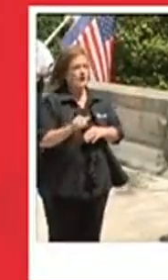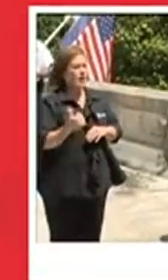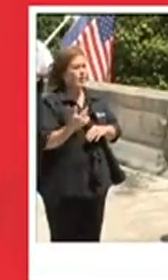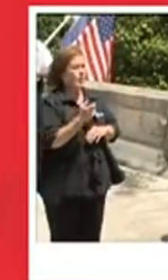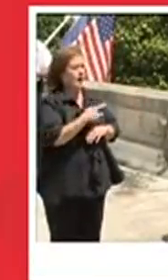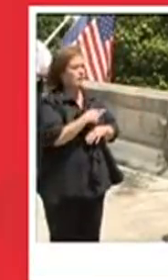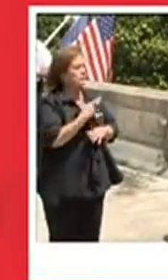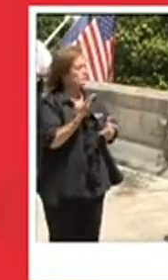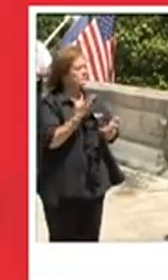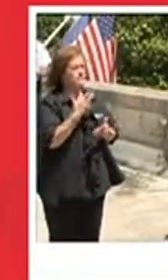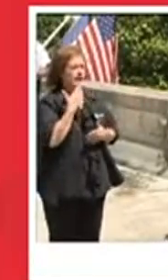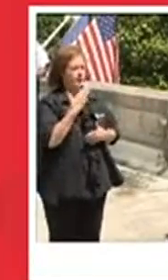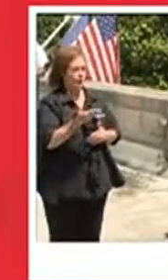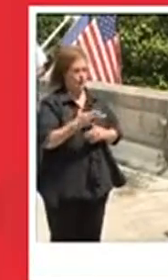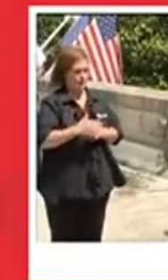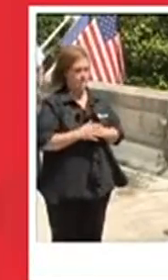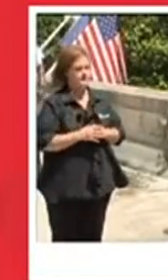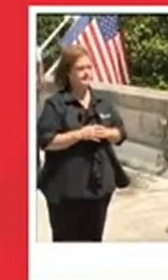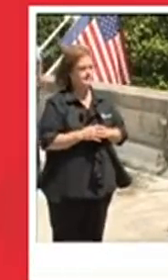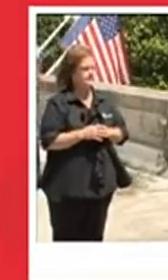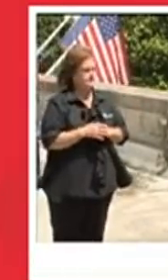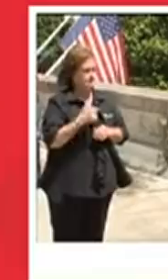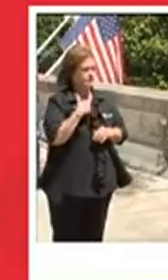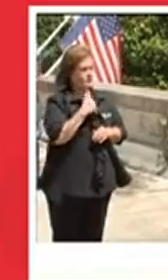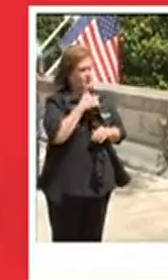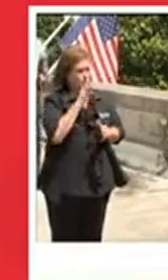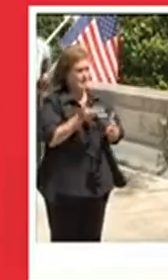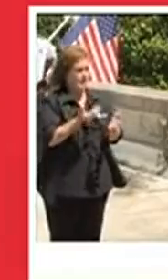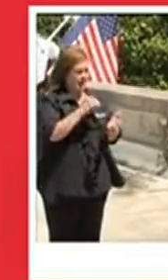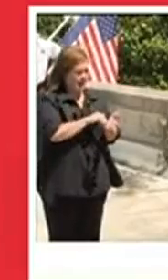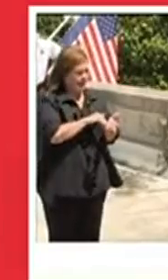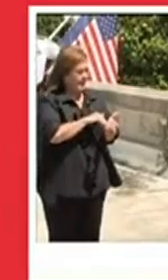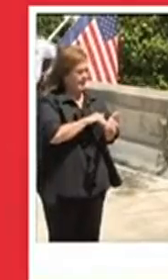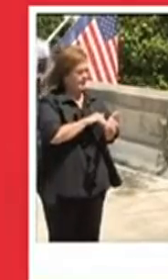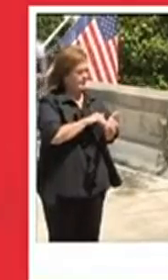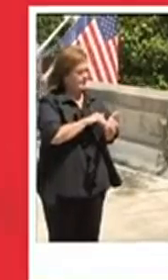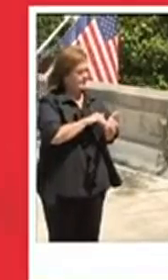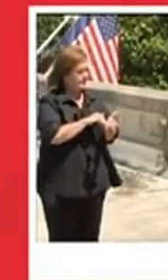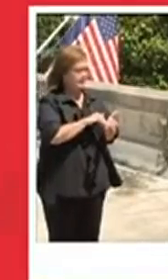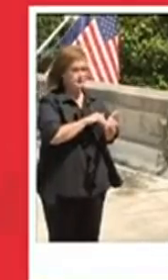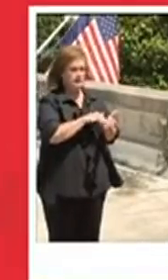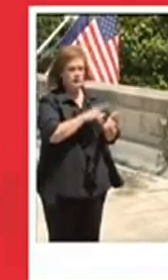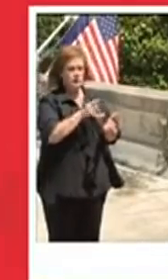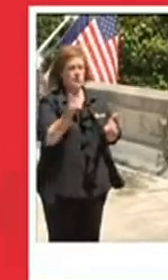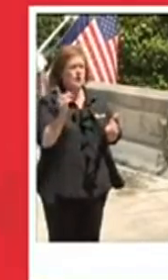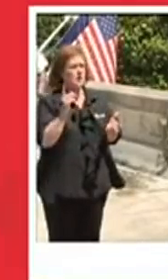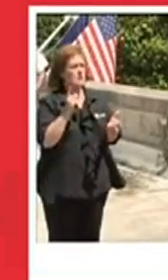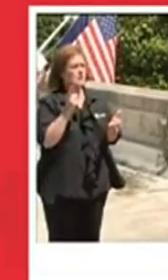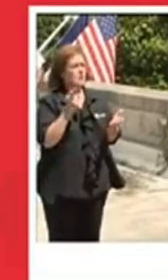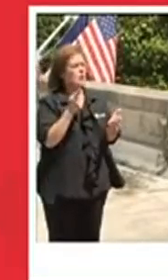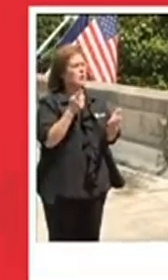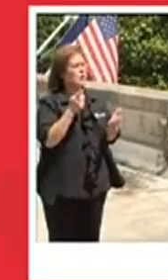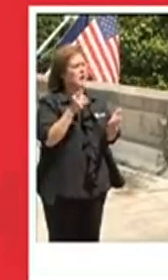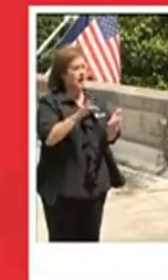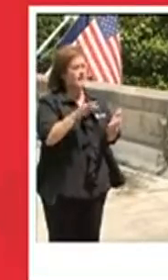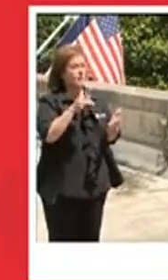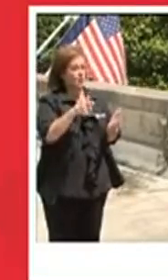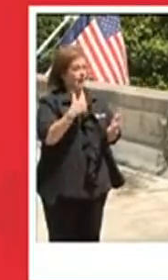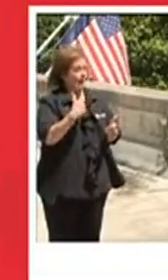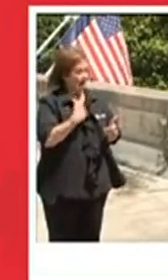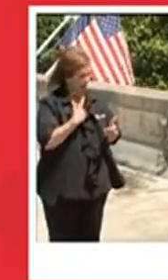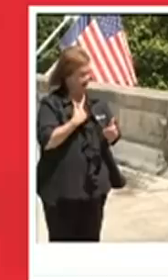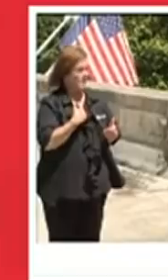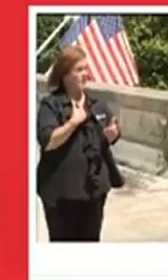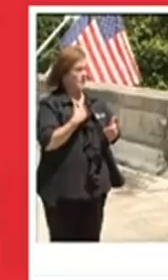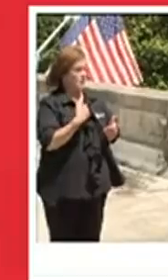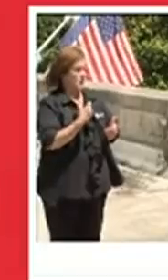questions? Thank you all so much. So we'll regroup. I'm gonna let my folks go. If you can tell me what questions you do have,